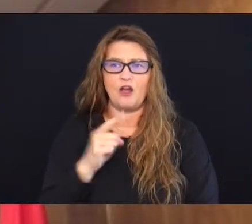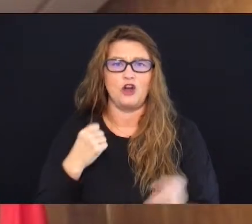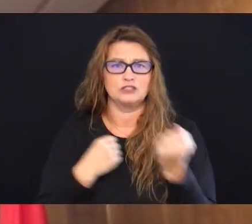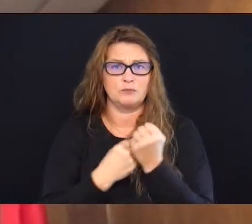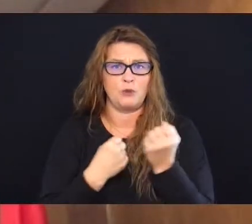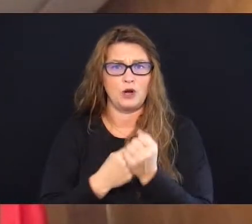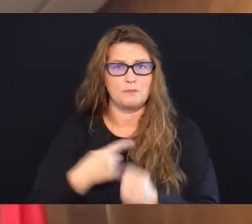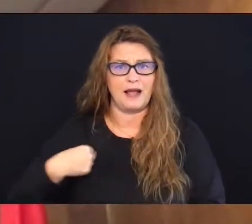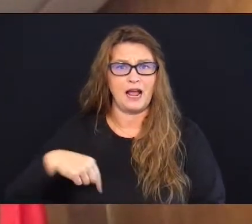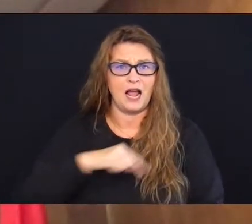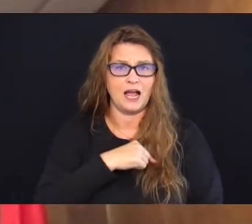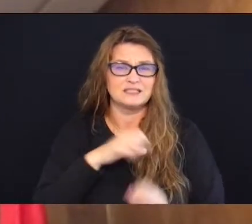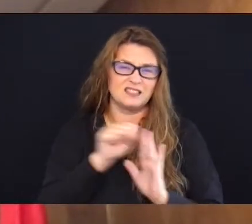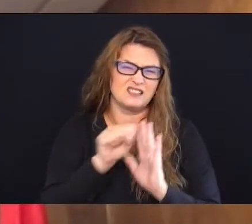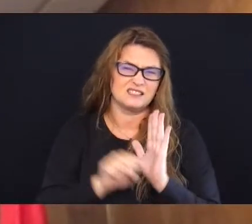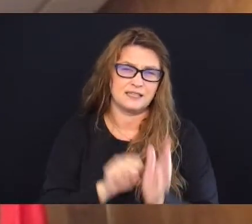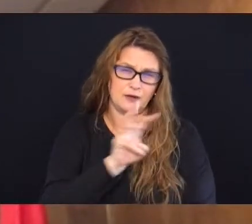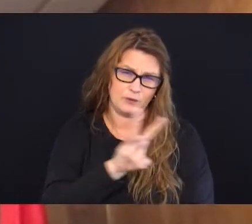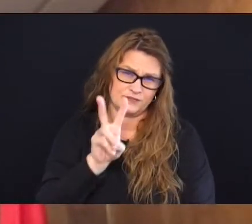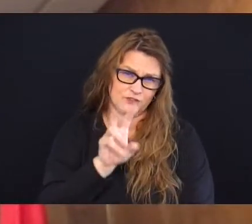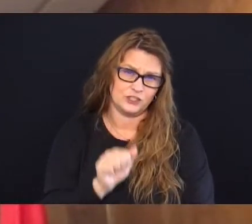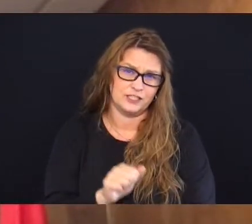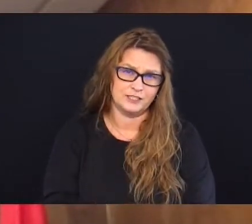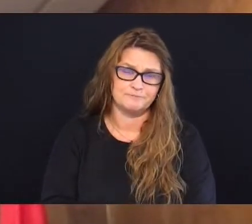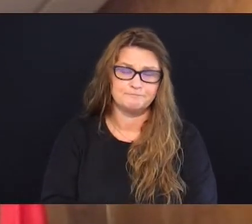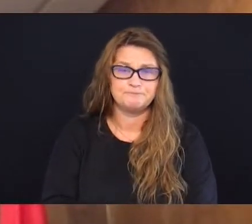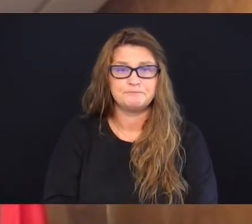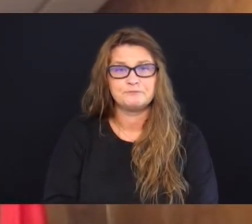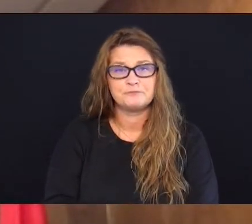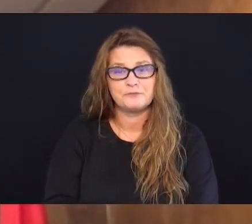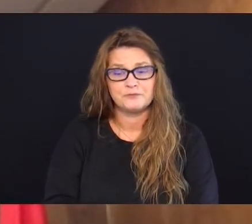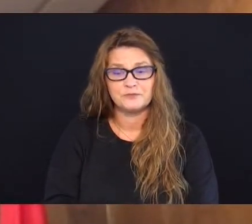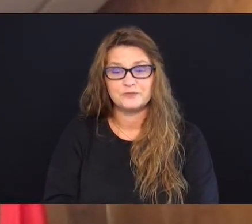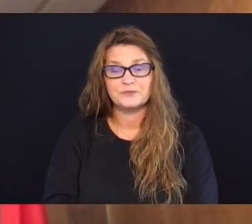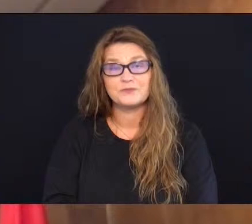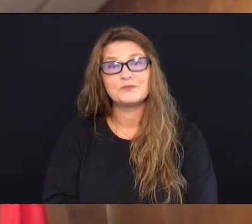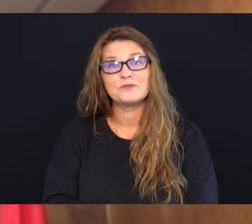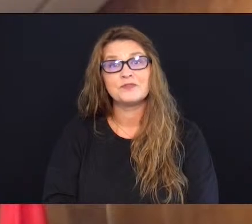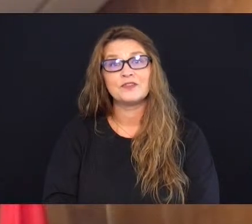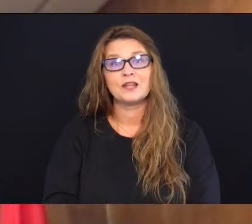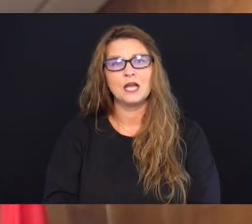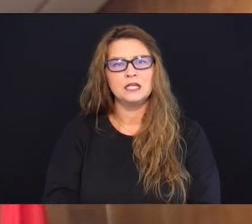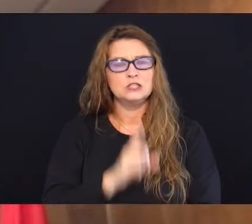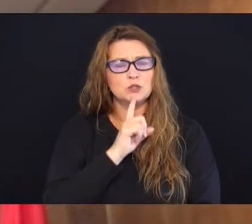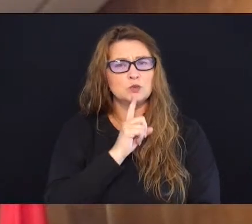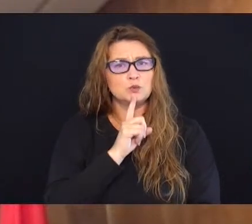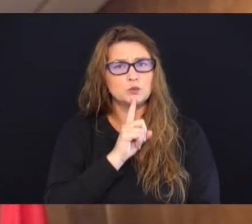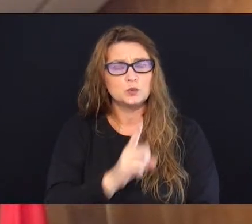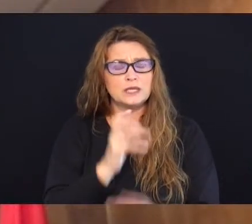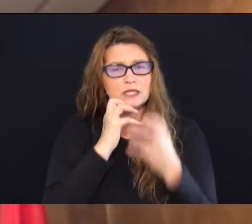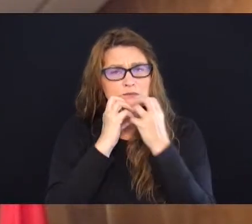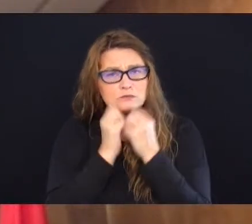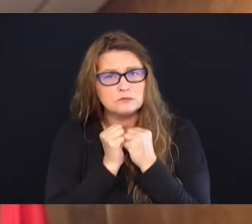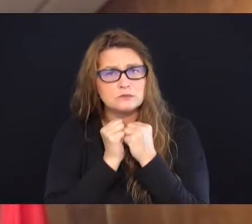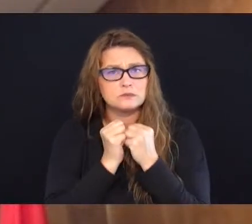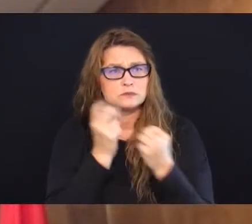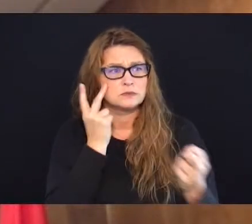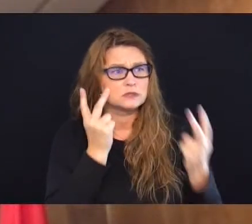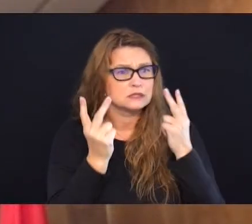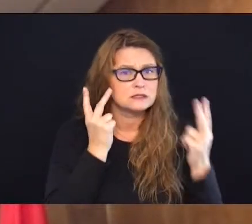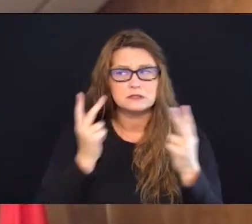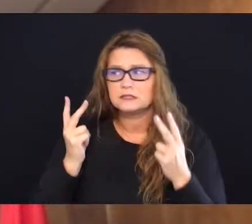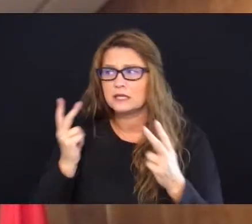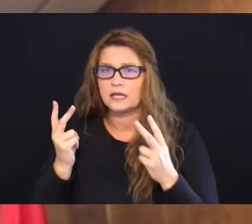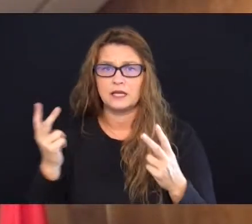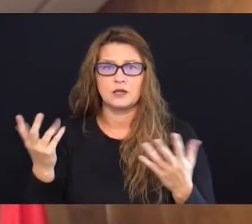us and by everybody in the state of West Virginia. It was just real humbling to go through and see what it